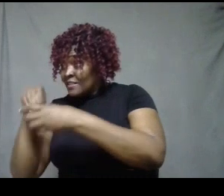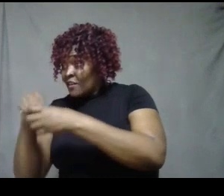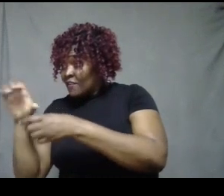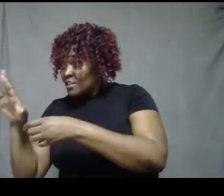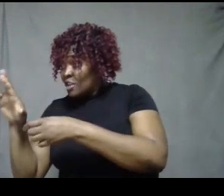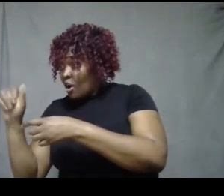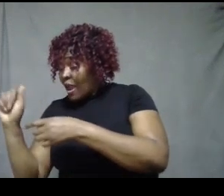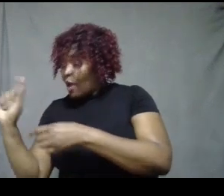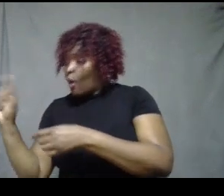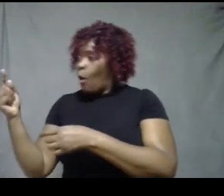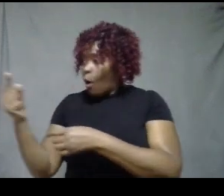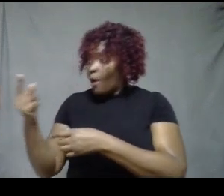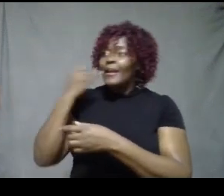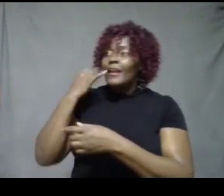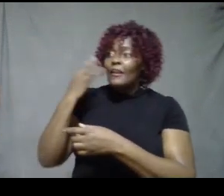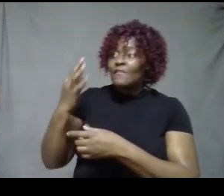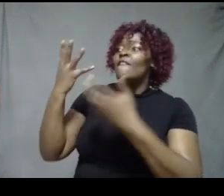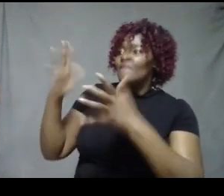that receive funding